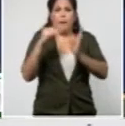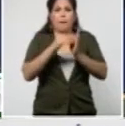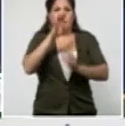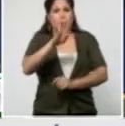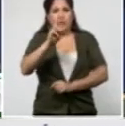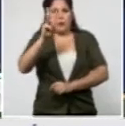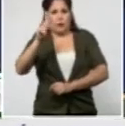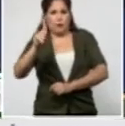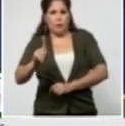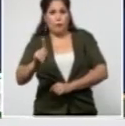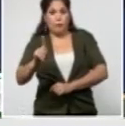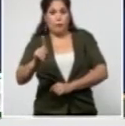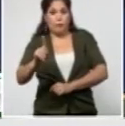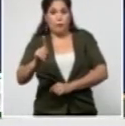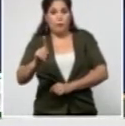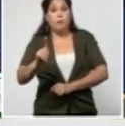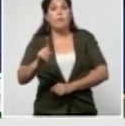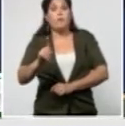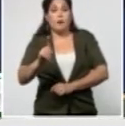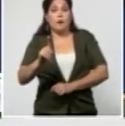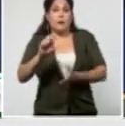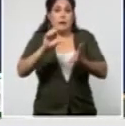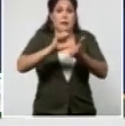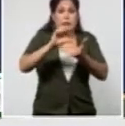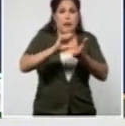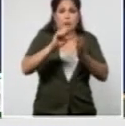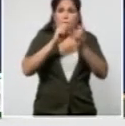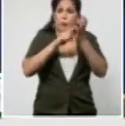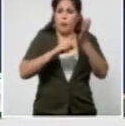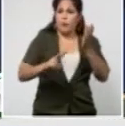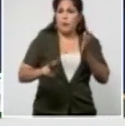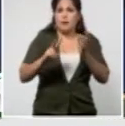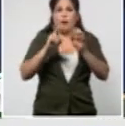1,431 samples. In Havana's Provincial Center,